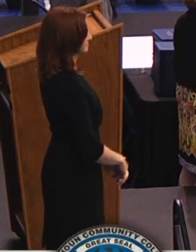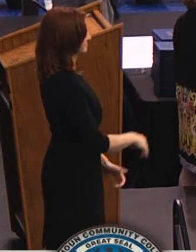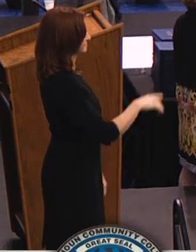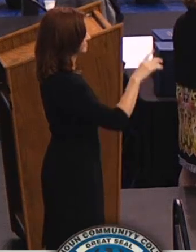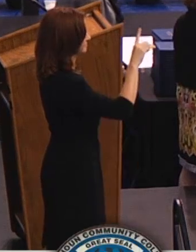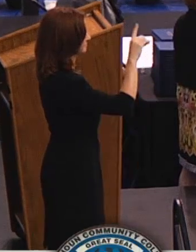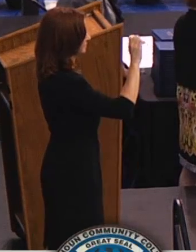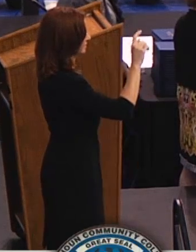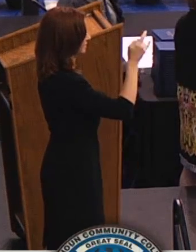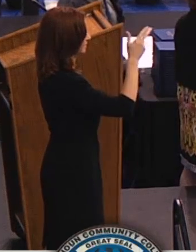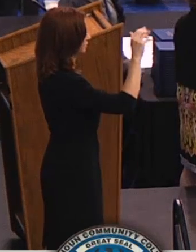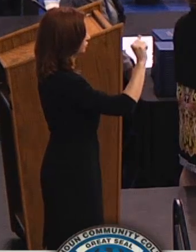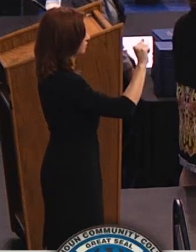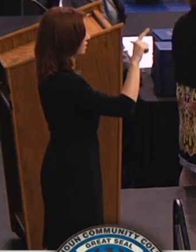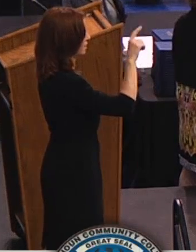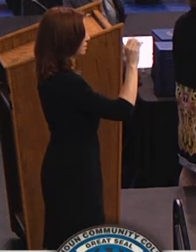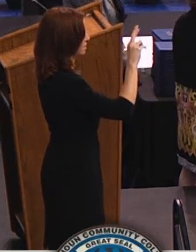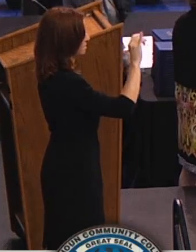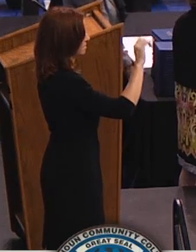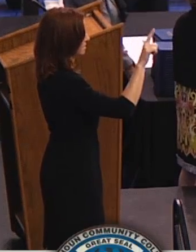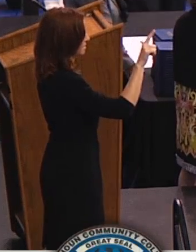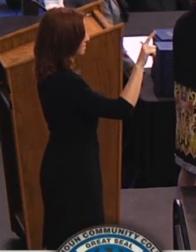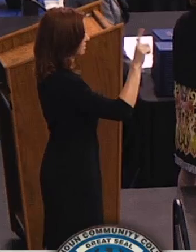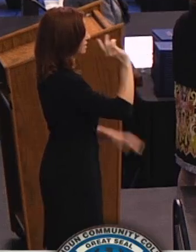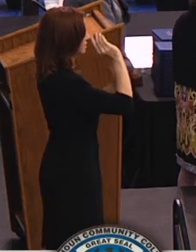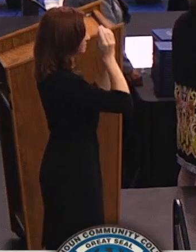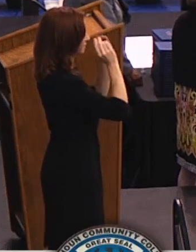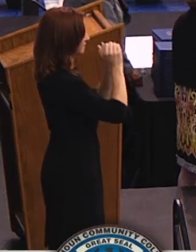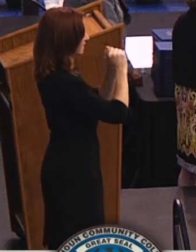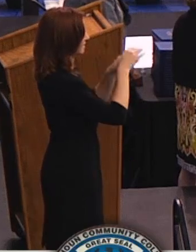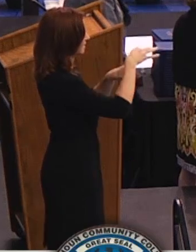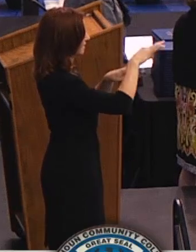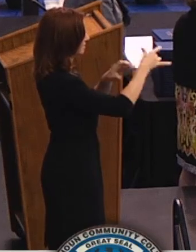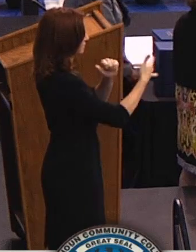Dekeetra Ariel Noel, Cosmetology, Nail Technology.